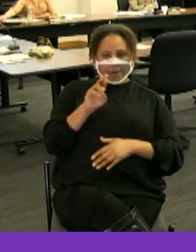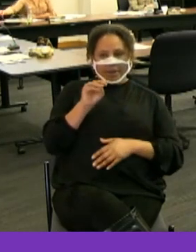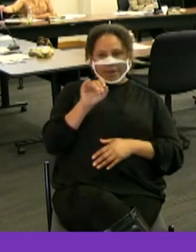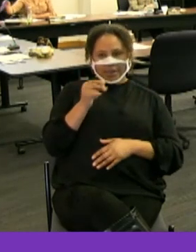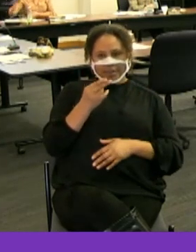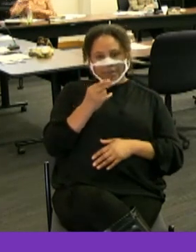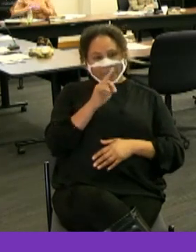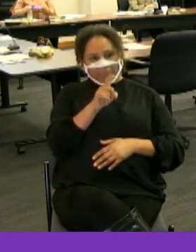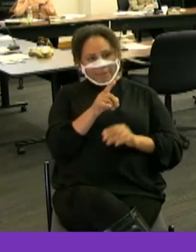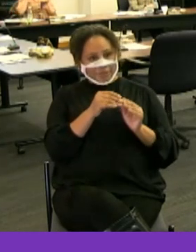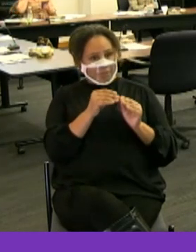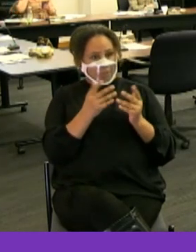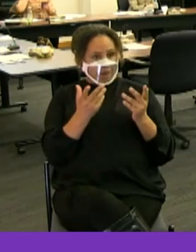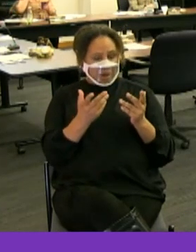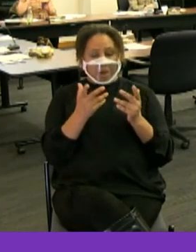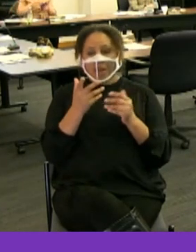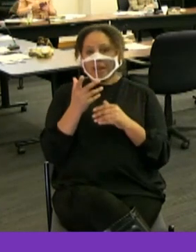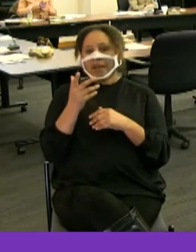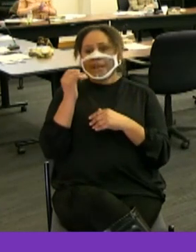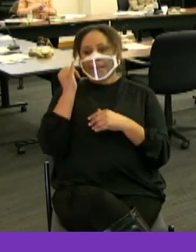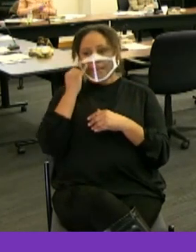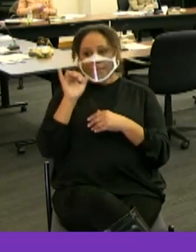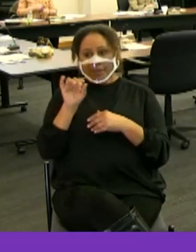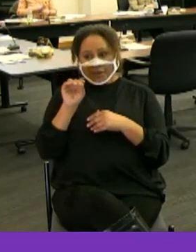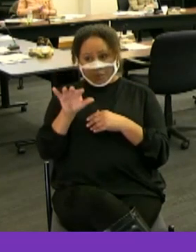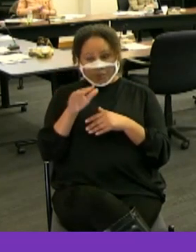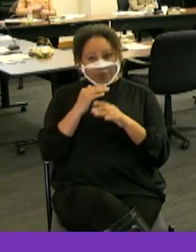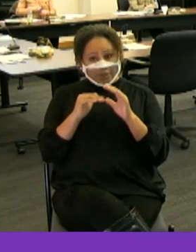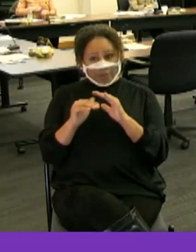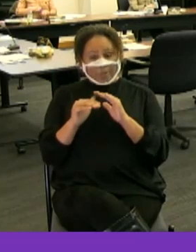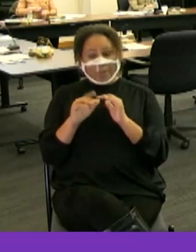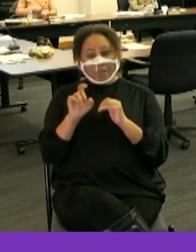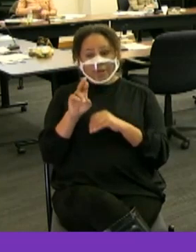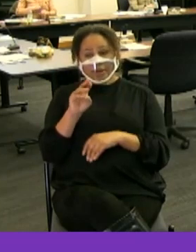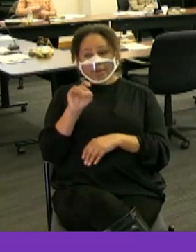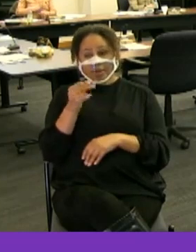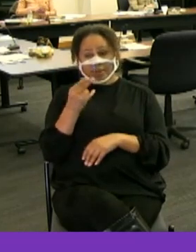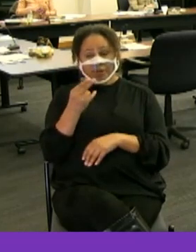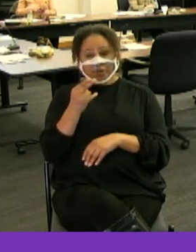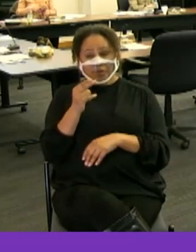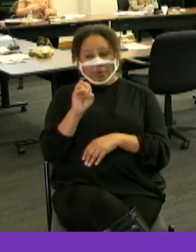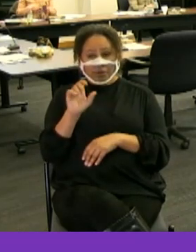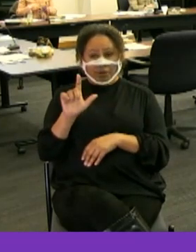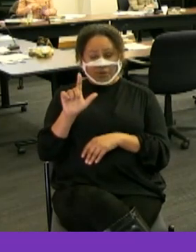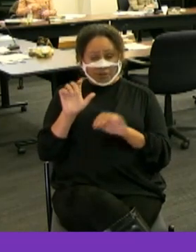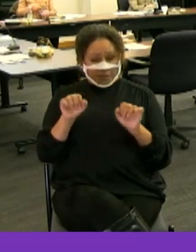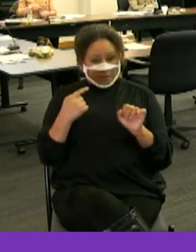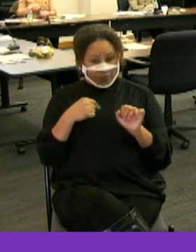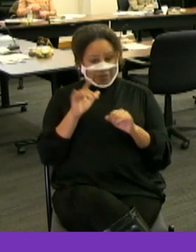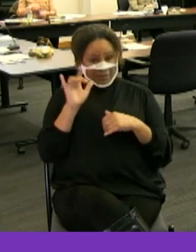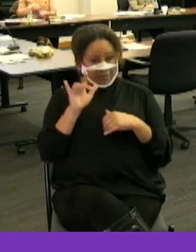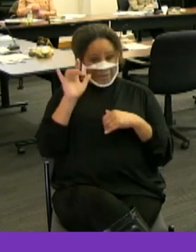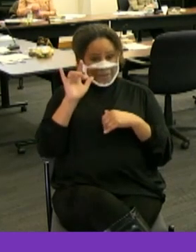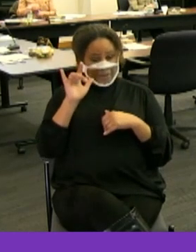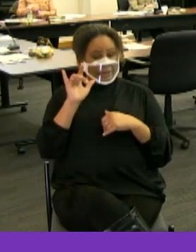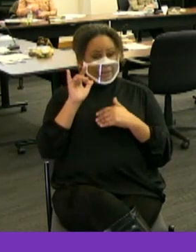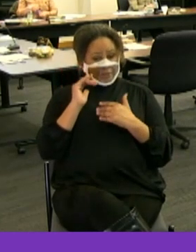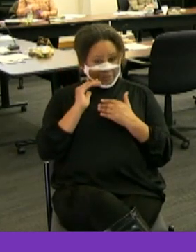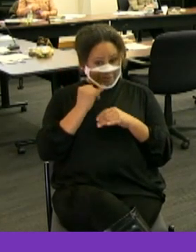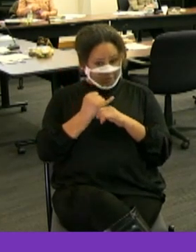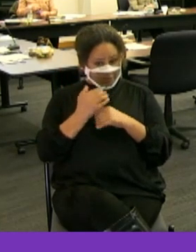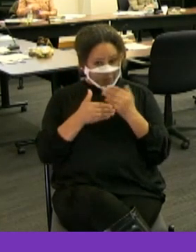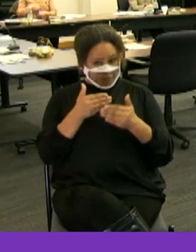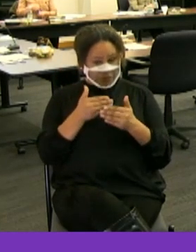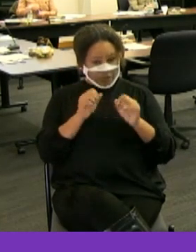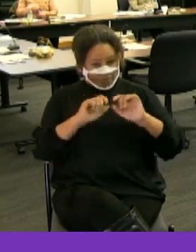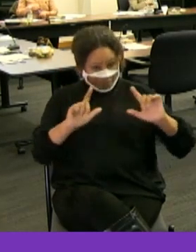ask her for anything more. And now if that goes out in an email, Dr. Mitchell, are we able to just click on the institutional procedure? Would that be